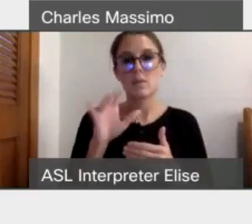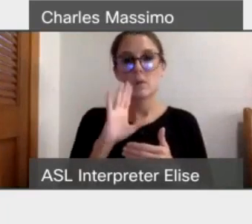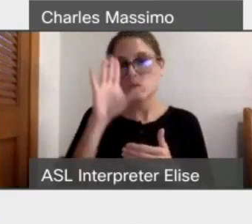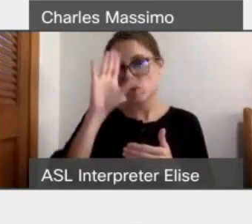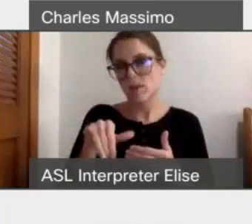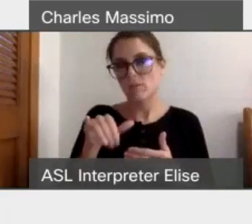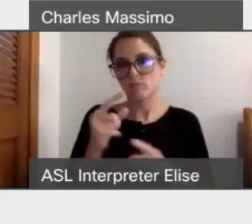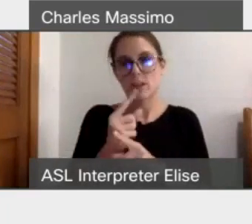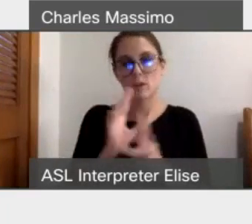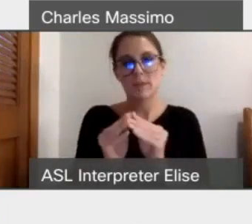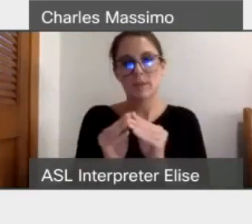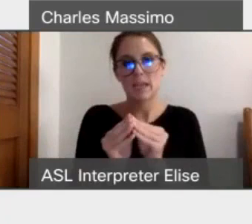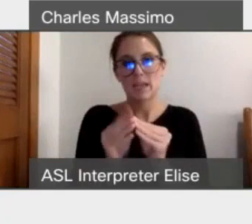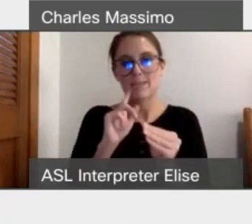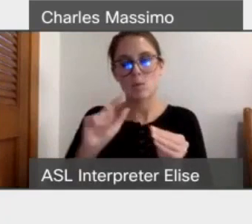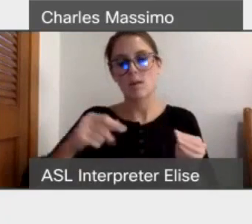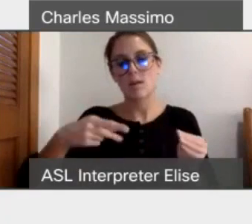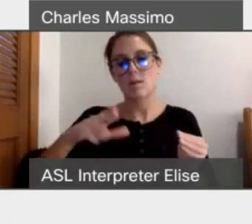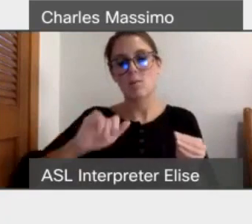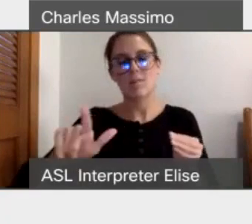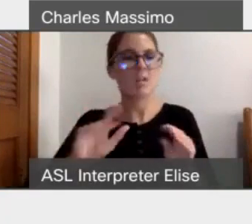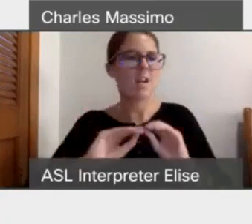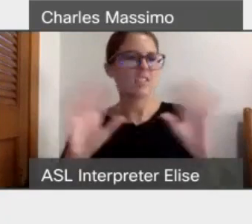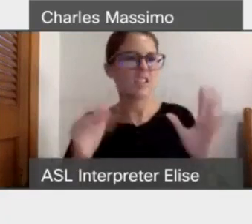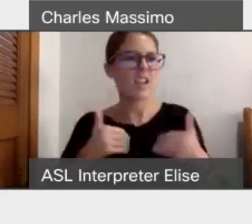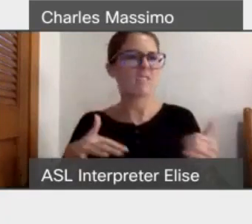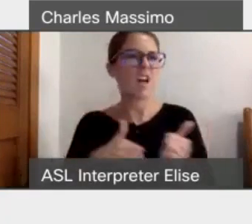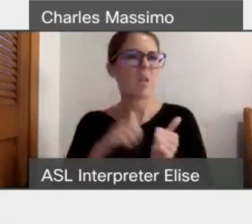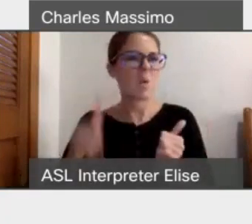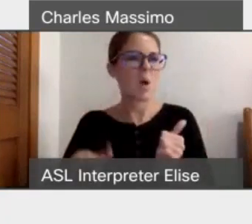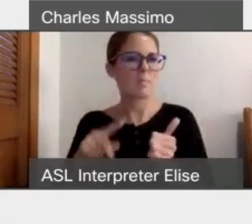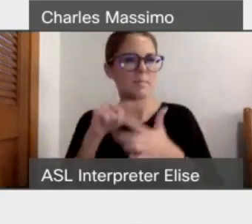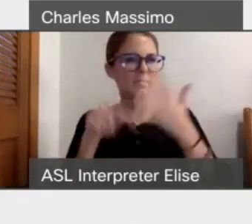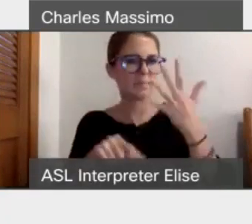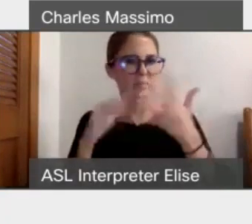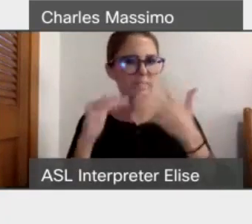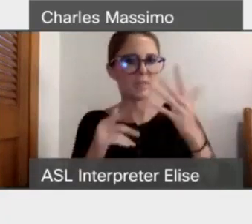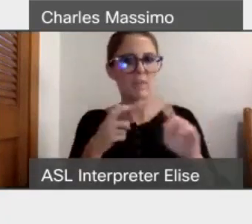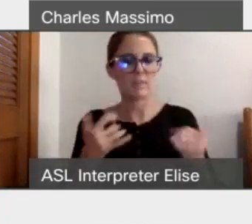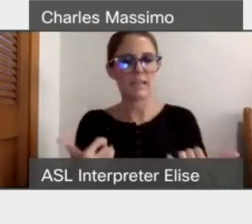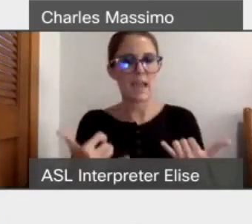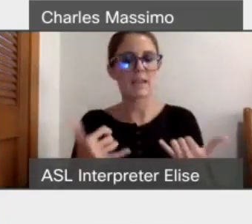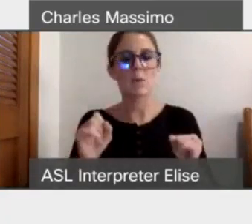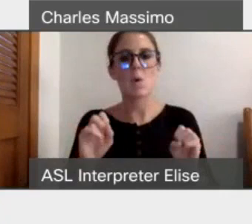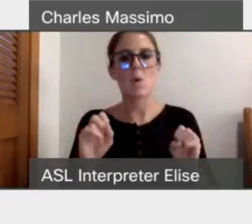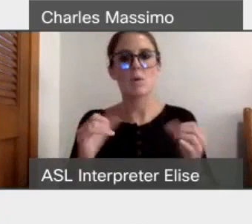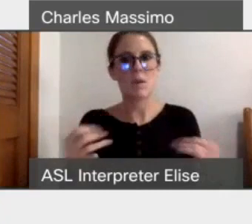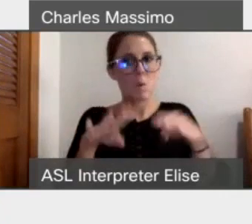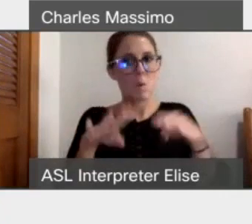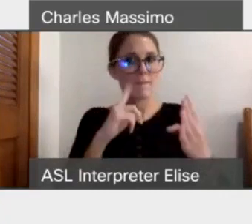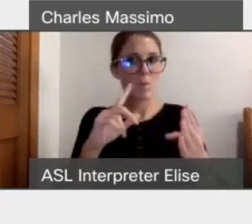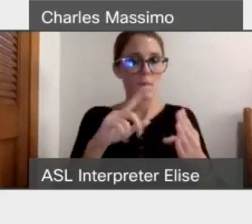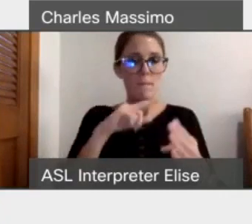meeting scheduled for April, and we clearly have some follow-up items from today. But I believe we're going to open it up for public comment at this